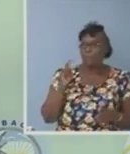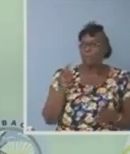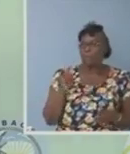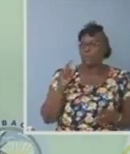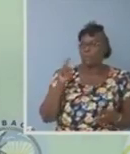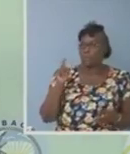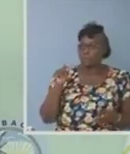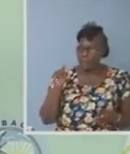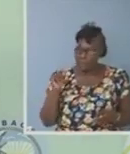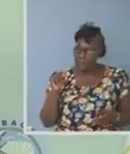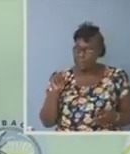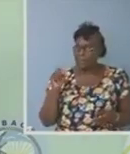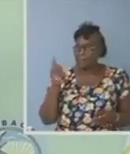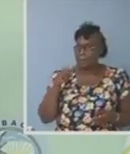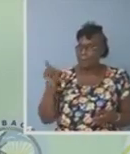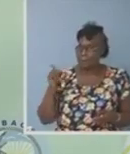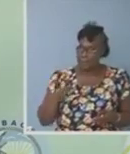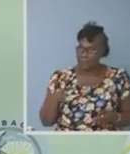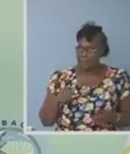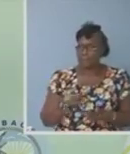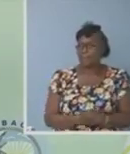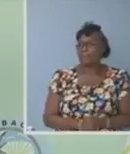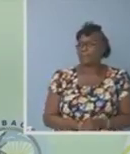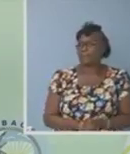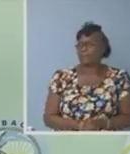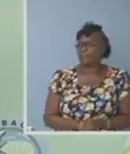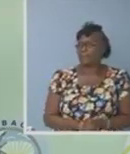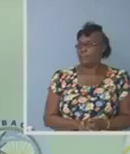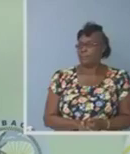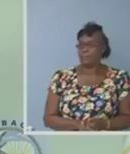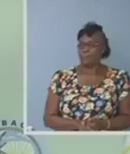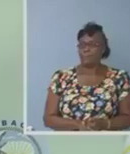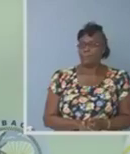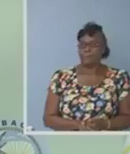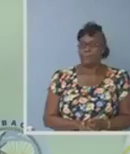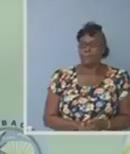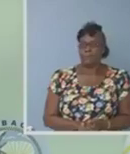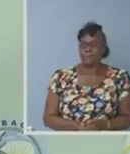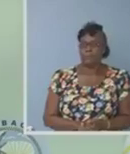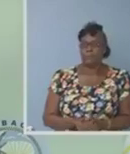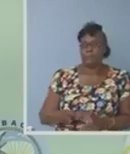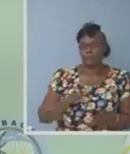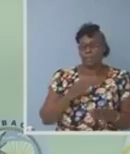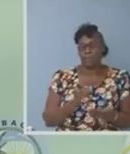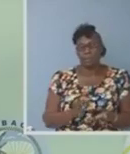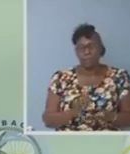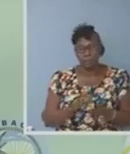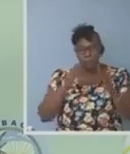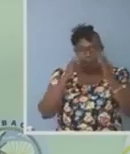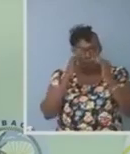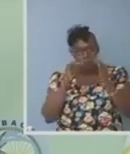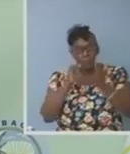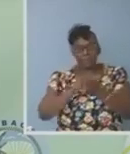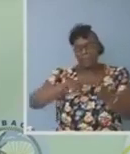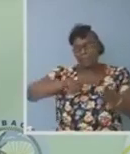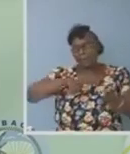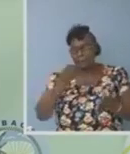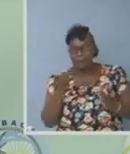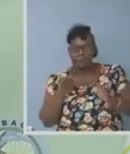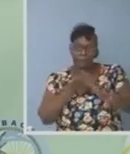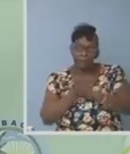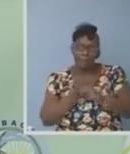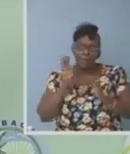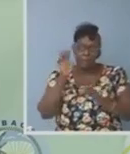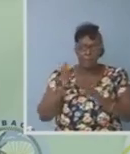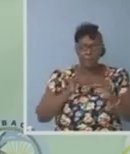from 24% to 20%, and we anticipate that the other banks will follow